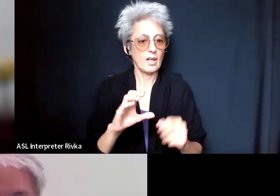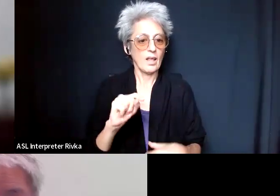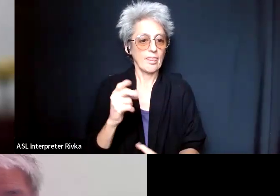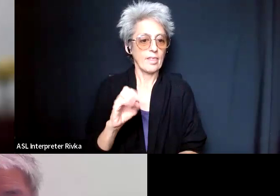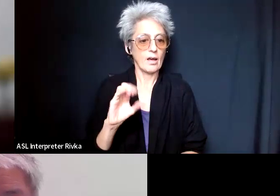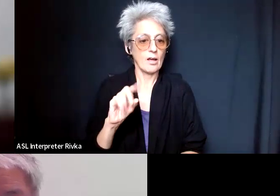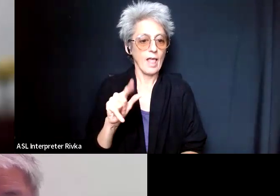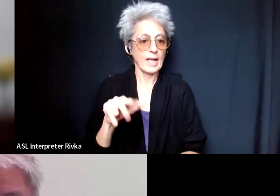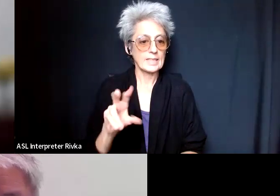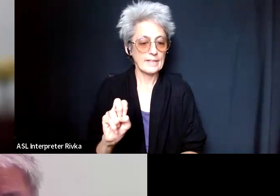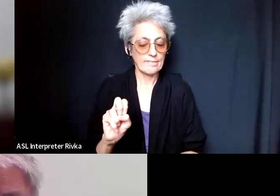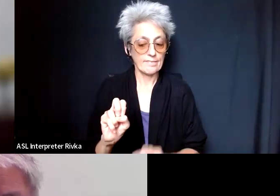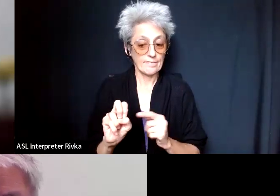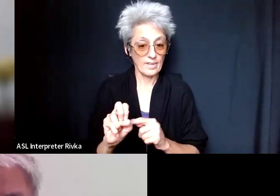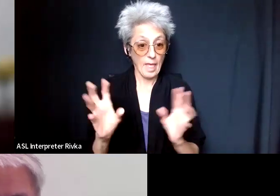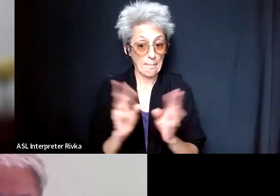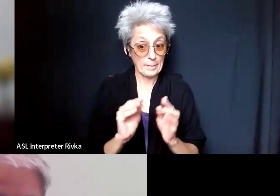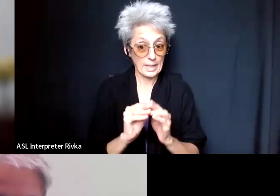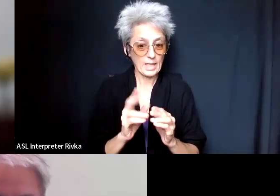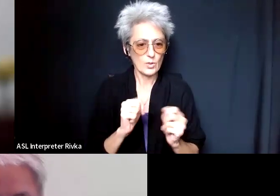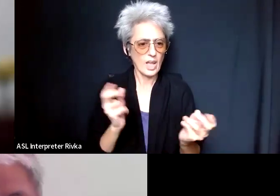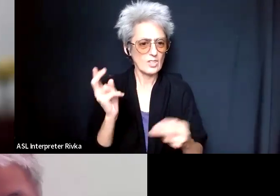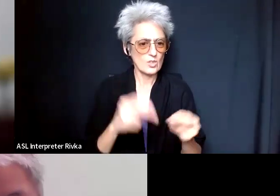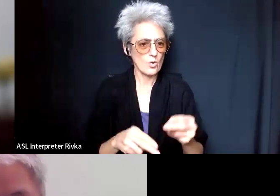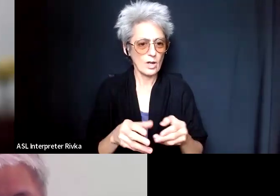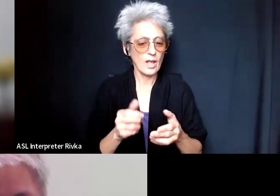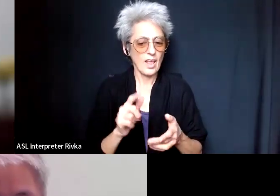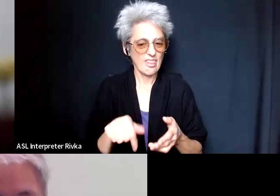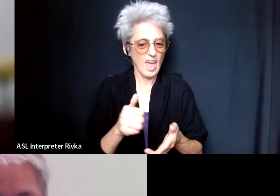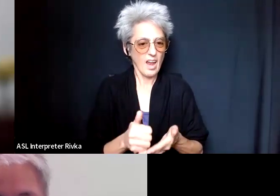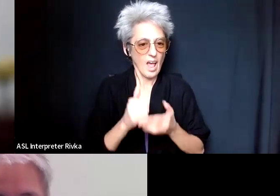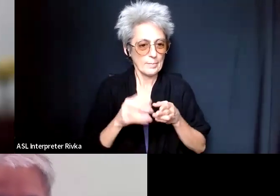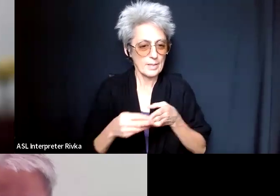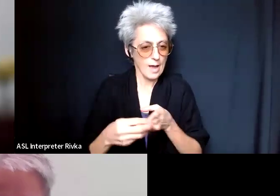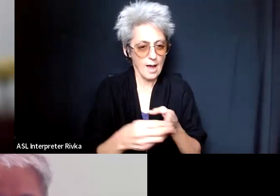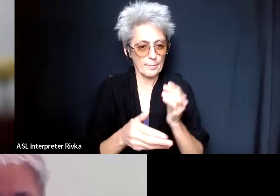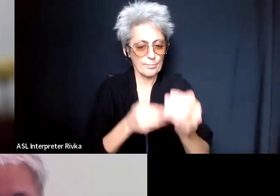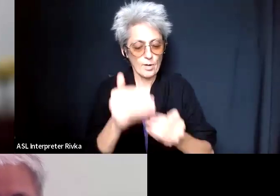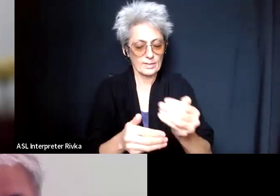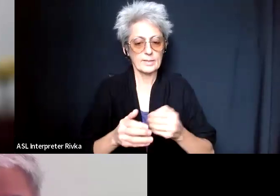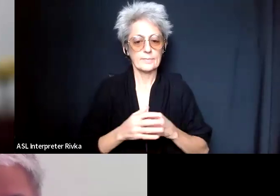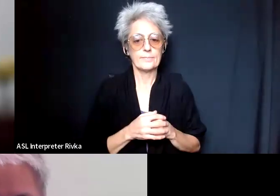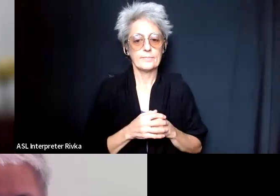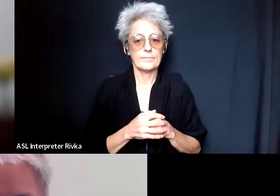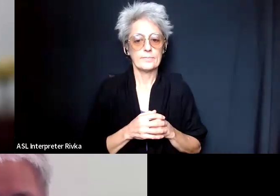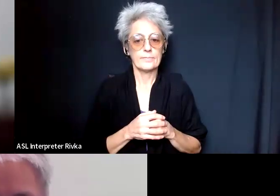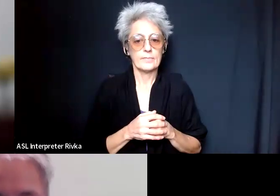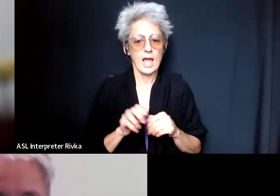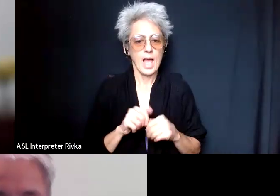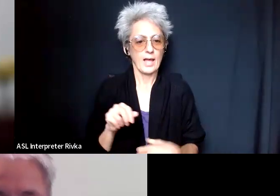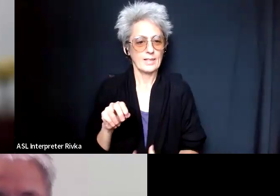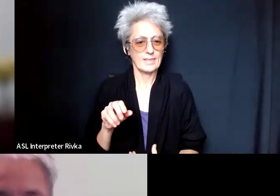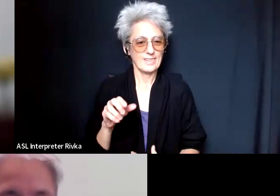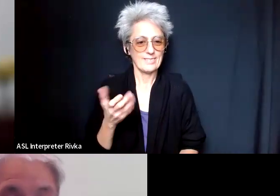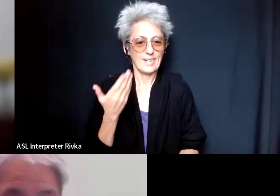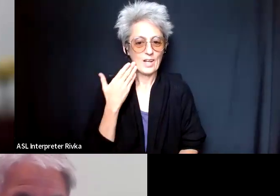that help guide this process. I would be remiss if I didn't share with you that, as you said, we've served as a backbone for the